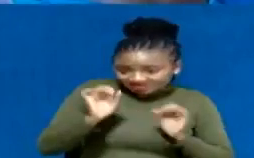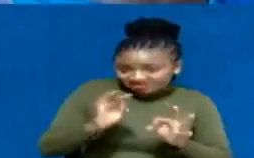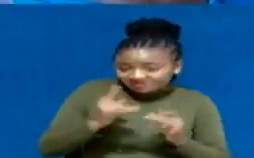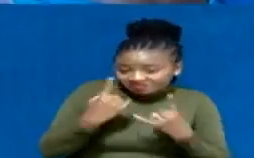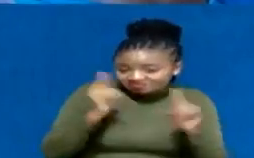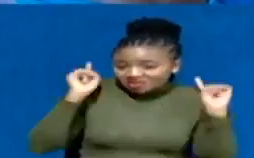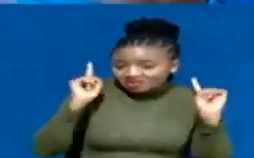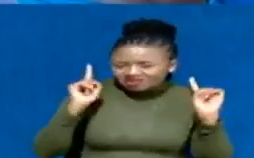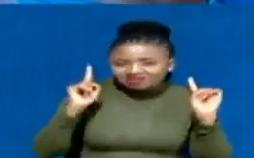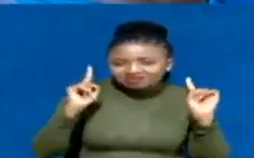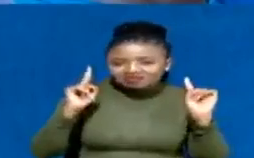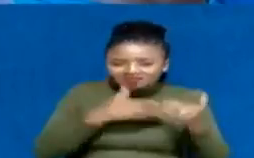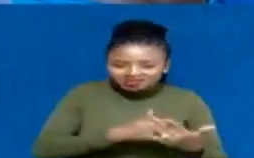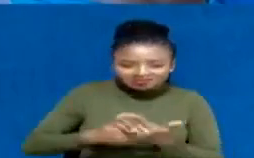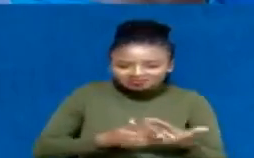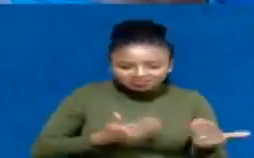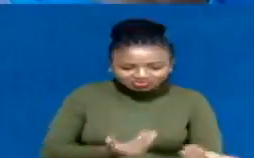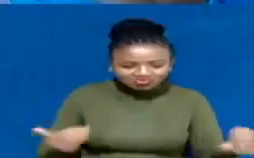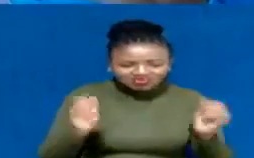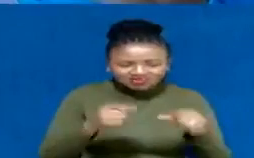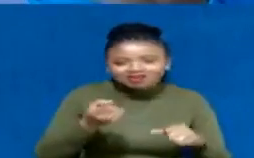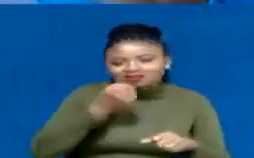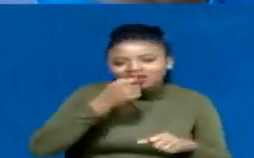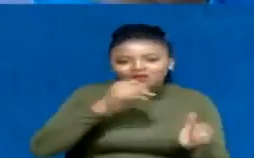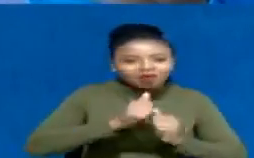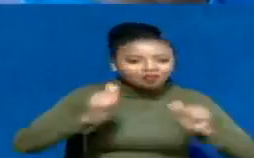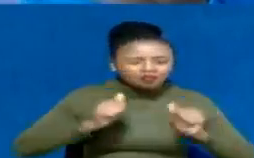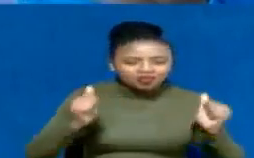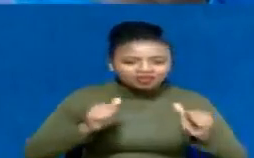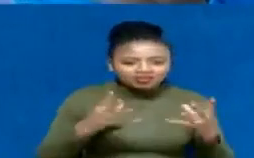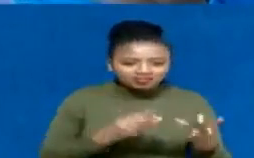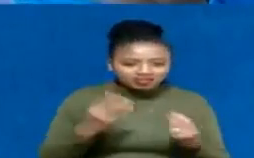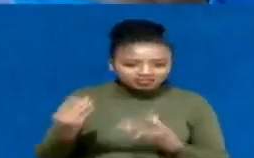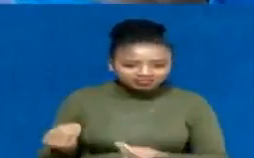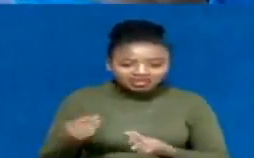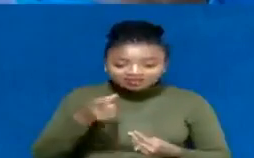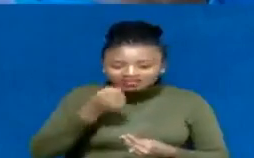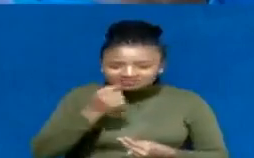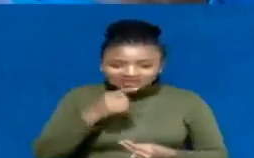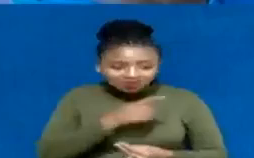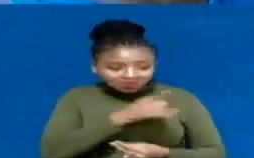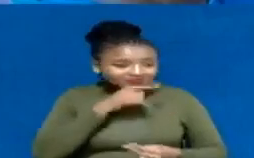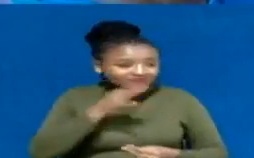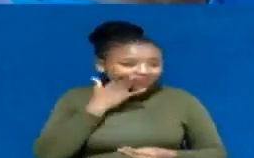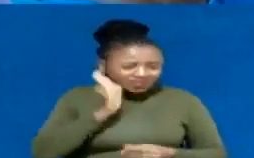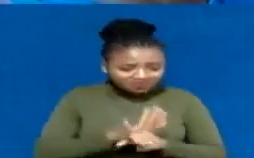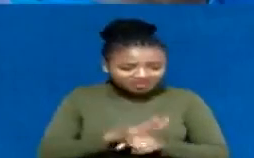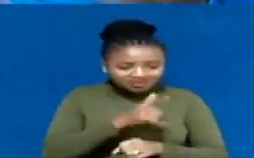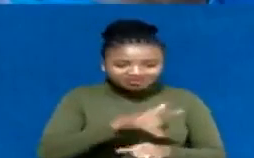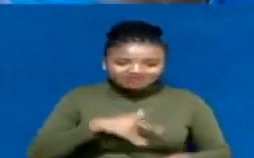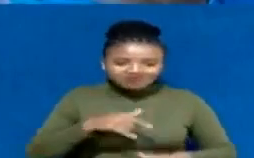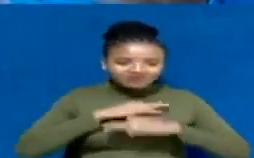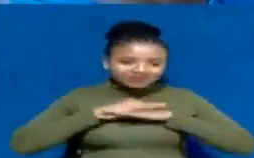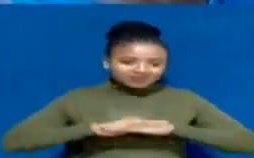children a little easier. As Mashirima Kapwambe reports, the new drug is a welcome relief to parents living by the